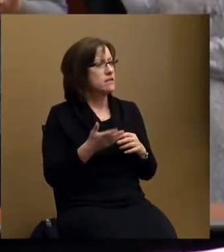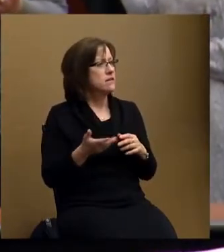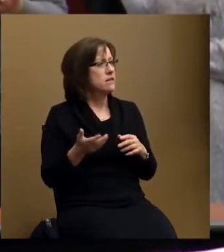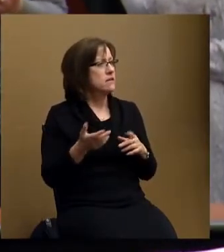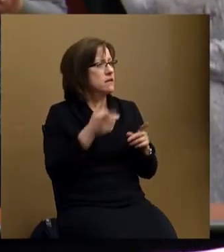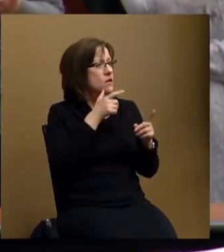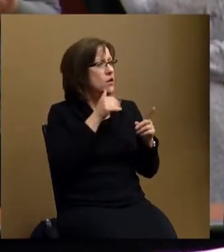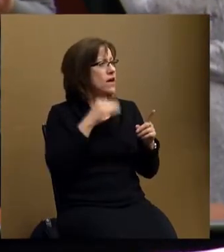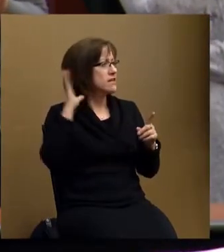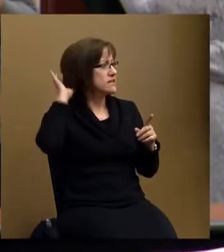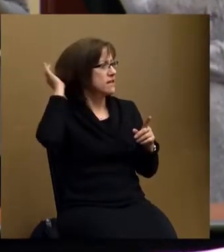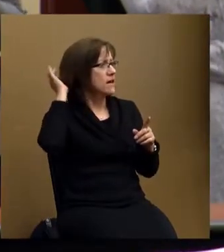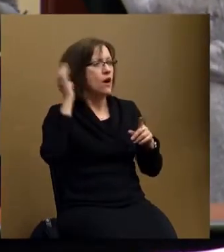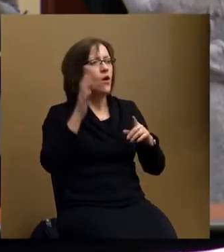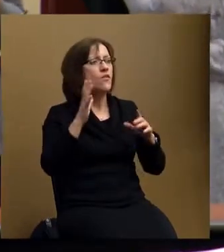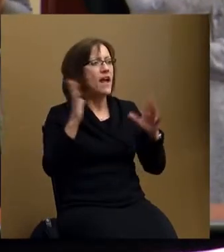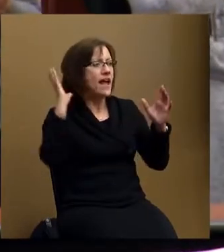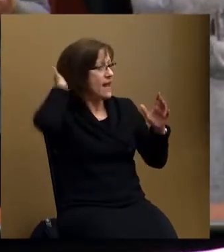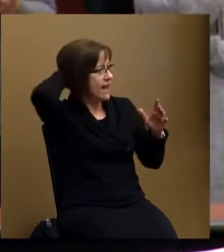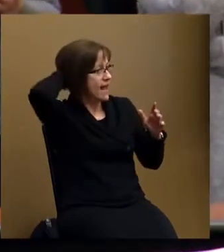Who has one of these on their wrist?